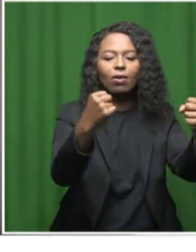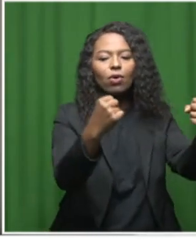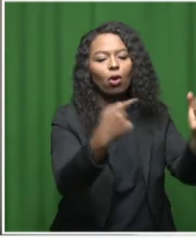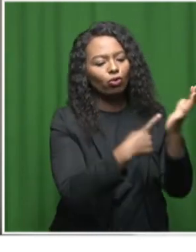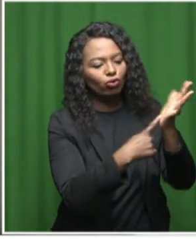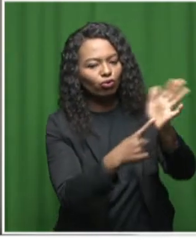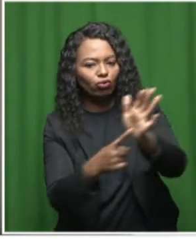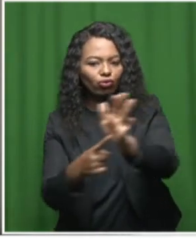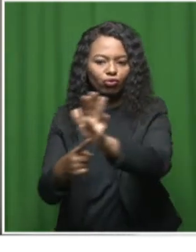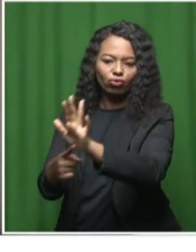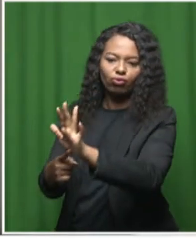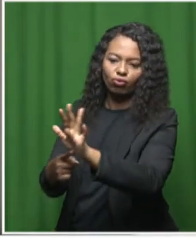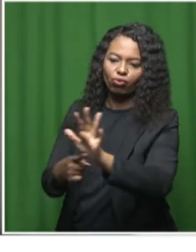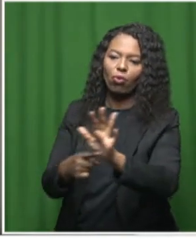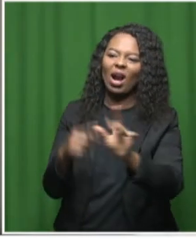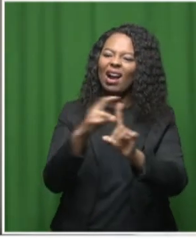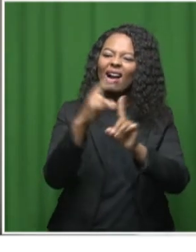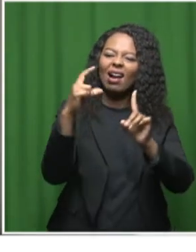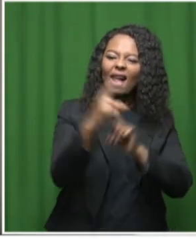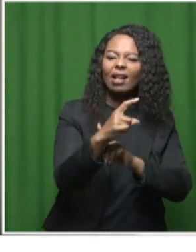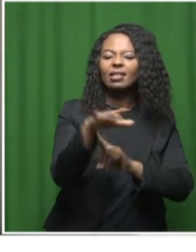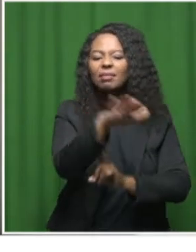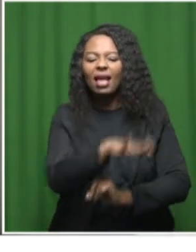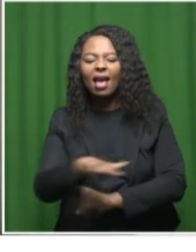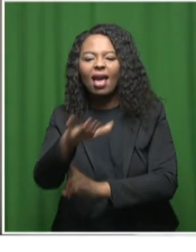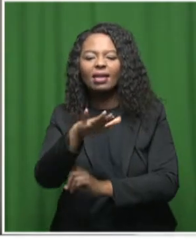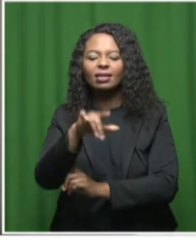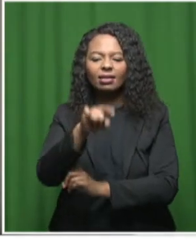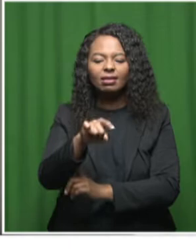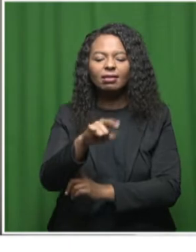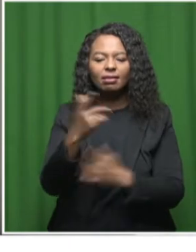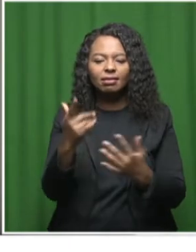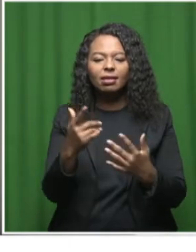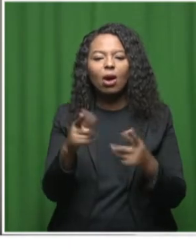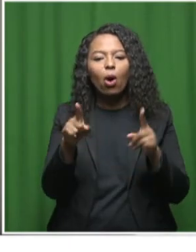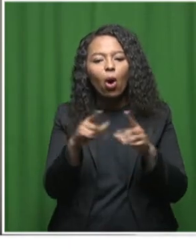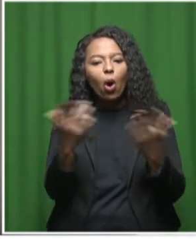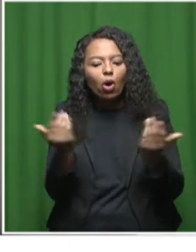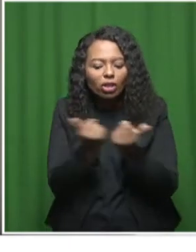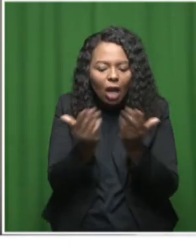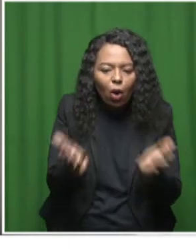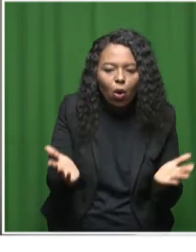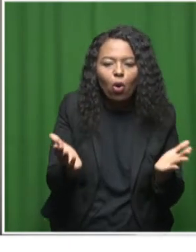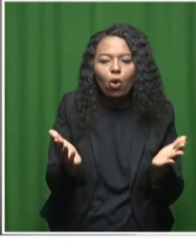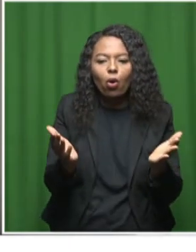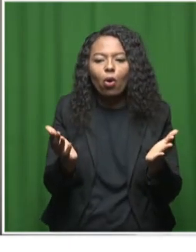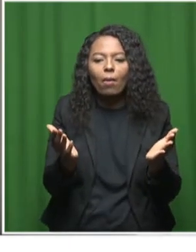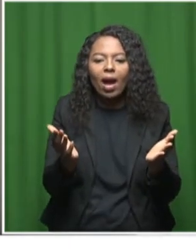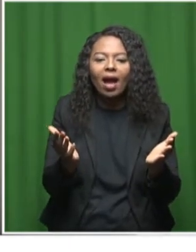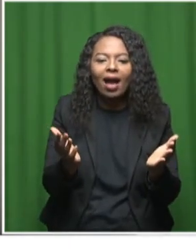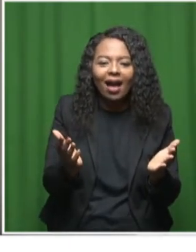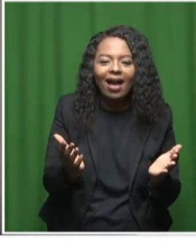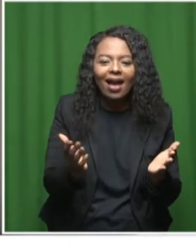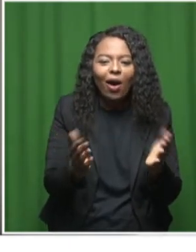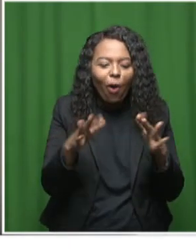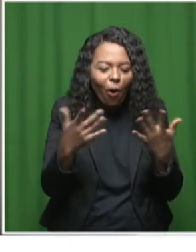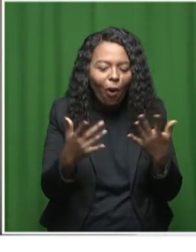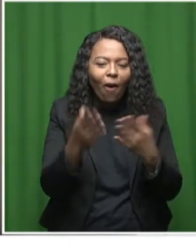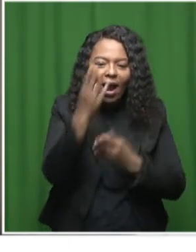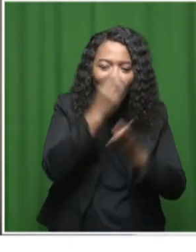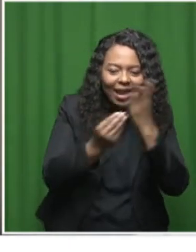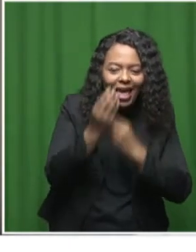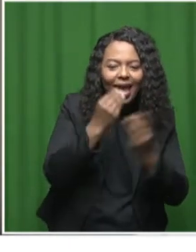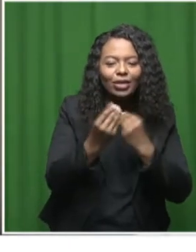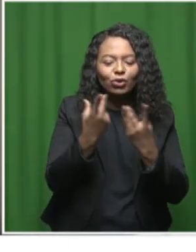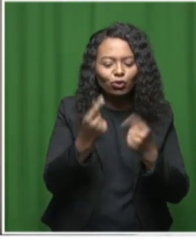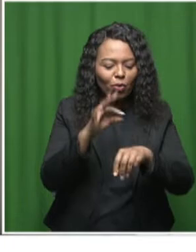really interesting cultural tours, a chance to go visit a local sangoma or spend a morning learning to do beadwork or